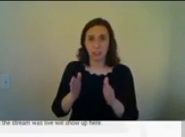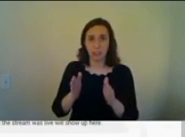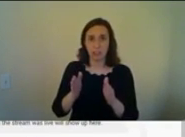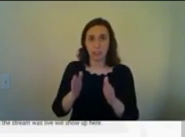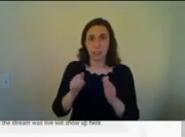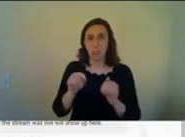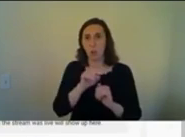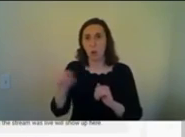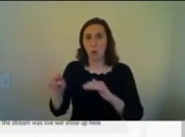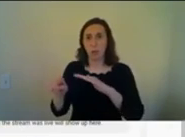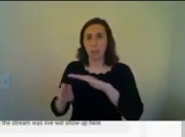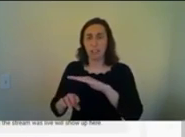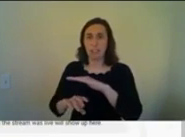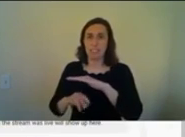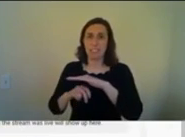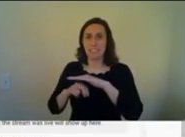over the downstairs.